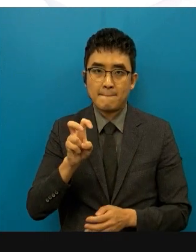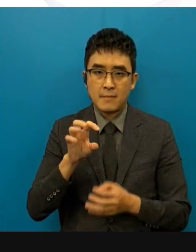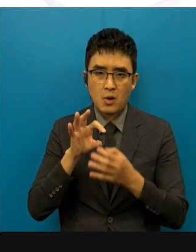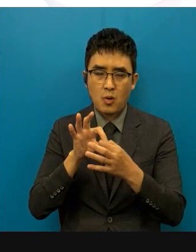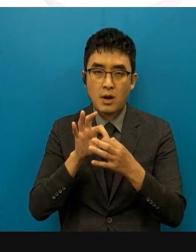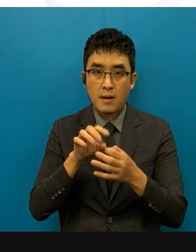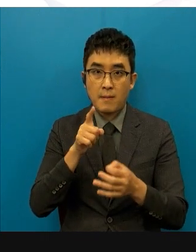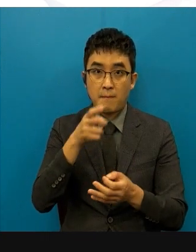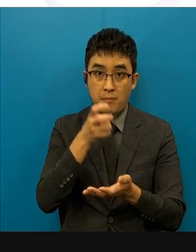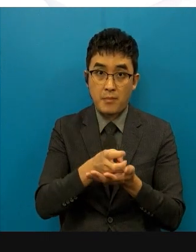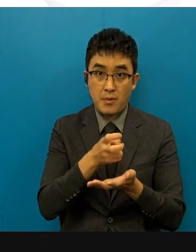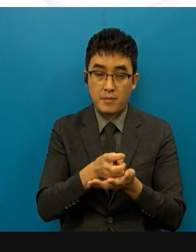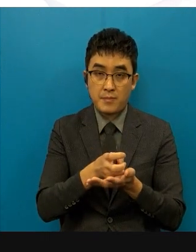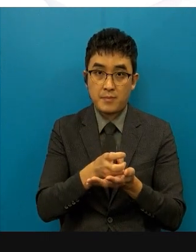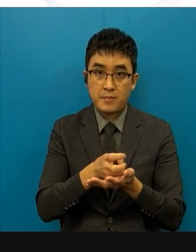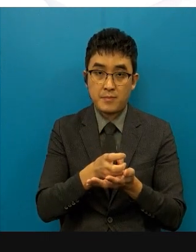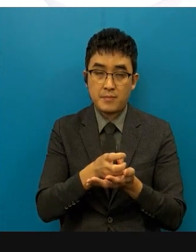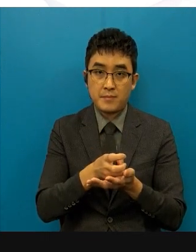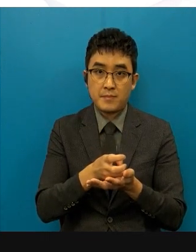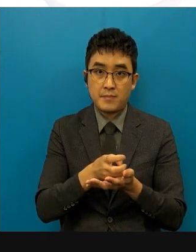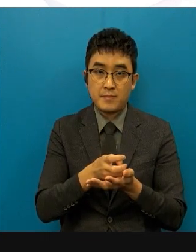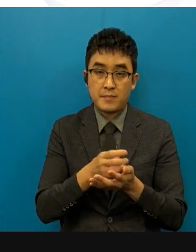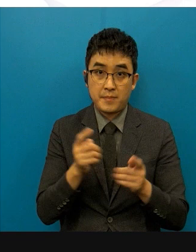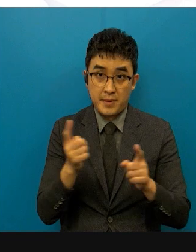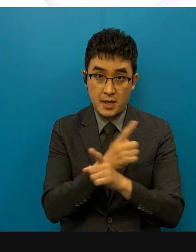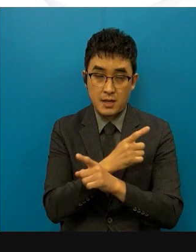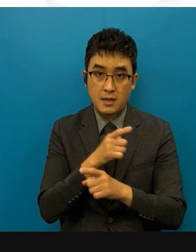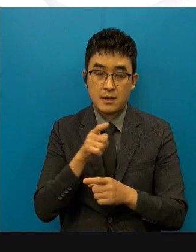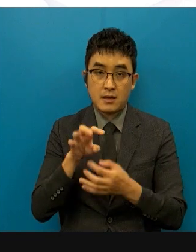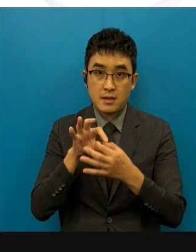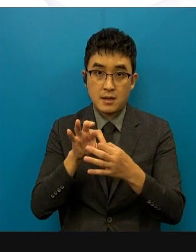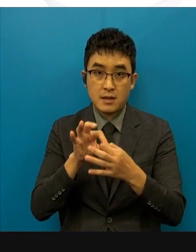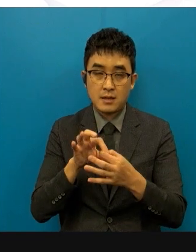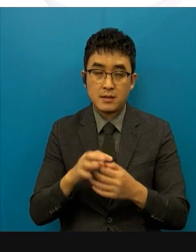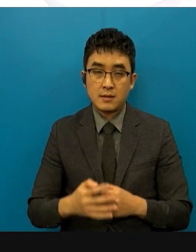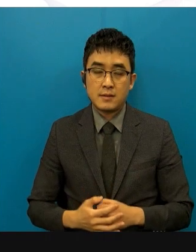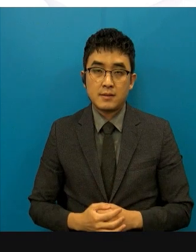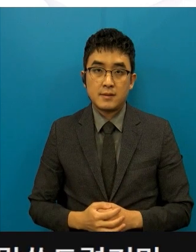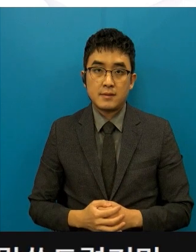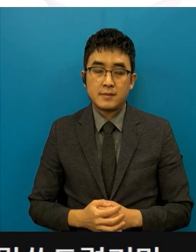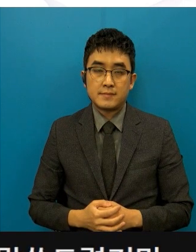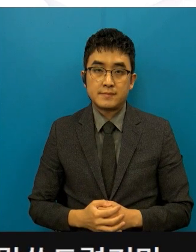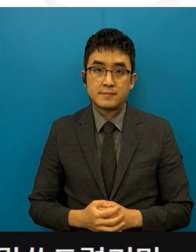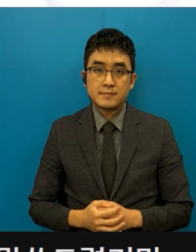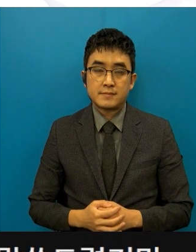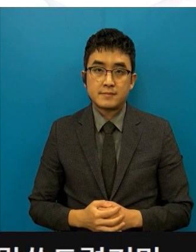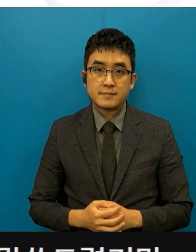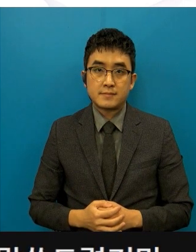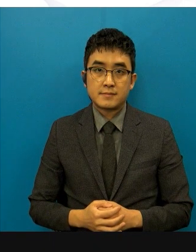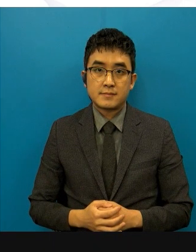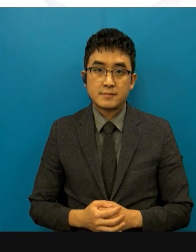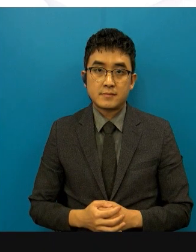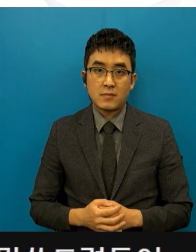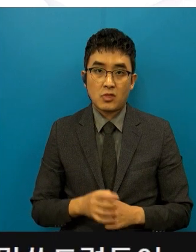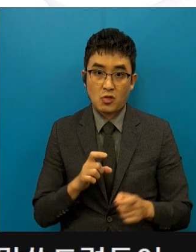Yes, the most positive opinion of the this act, and